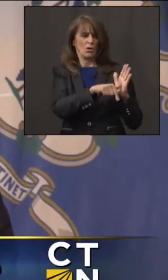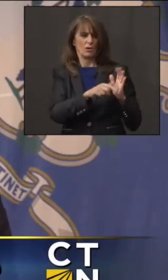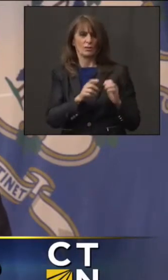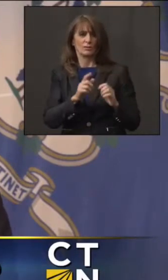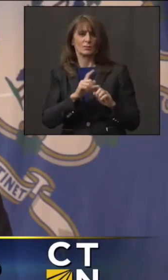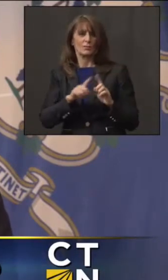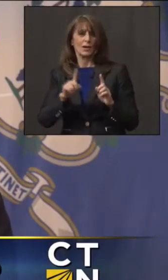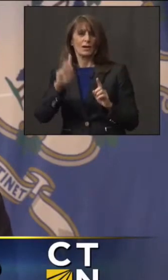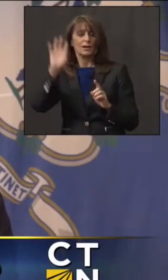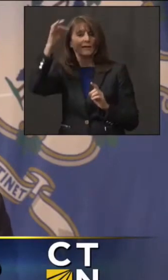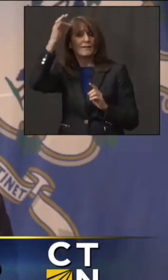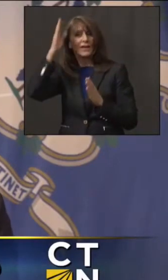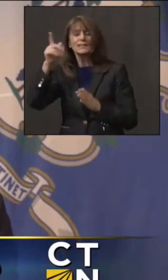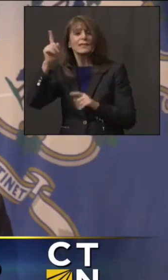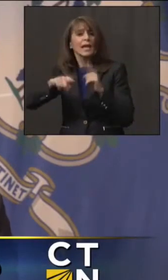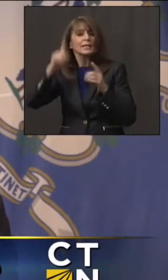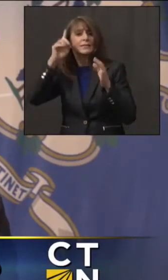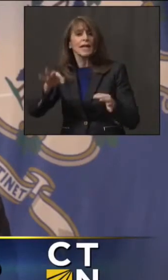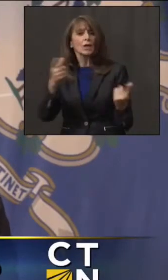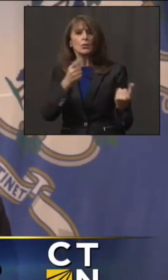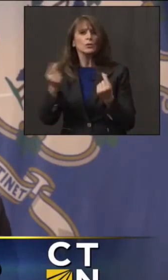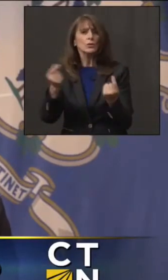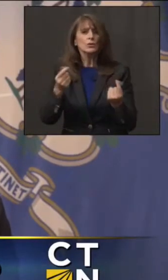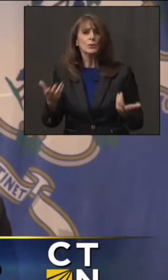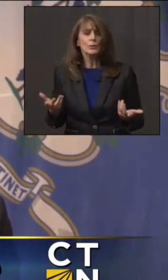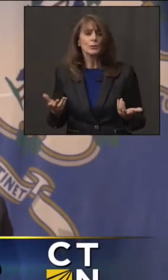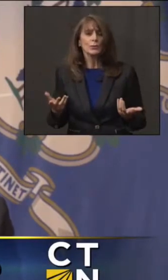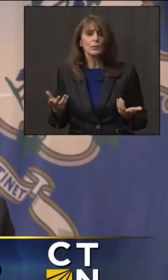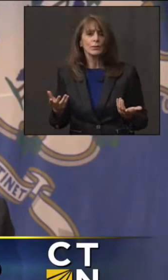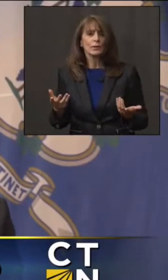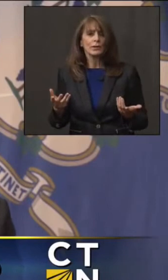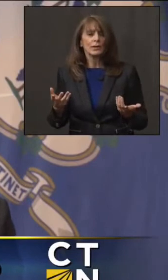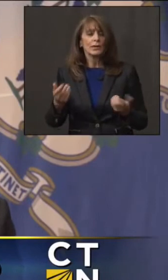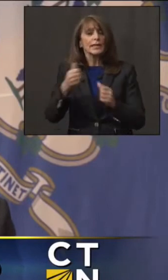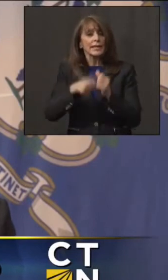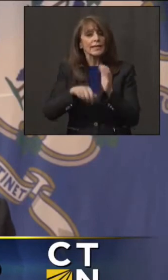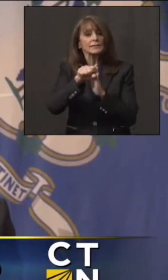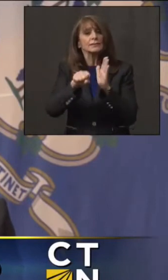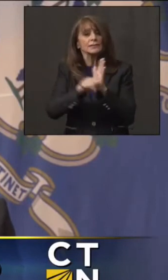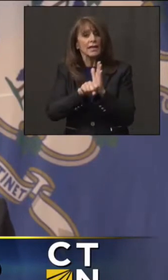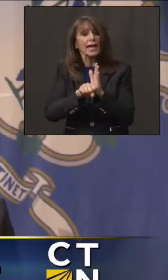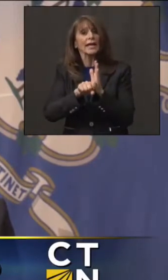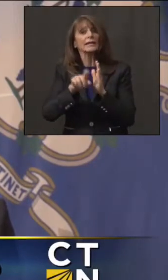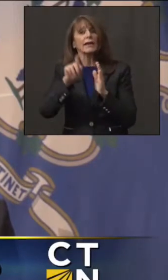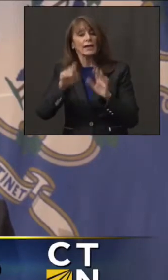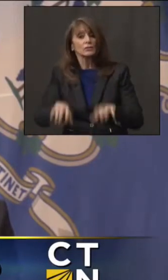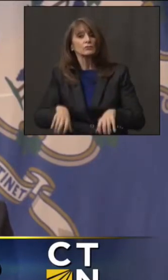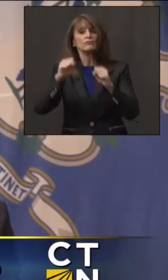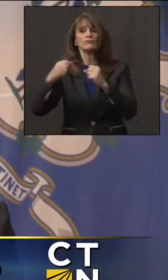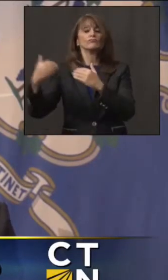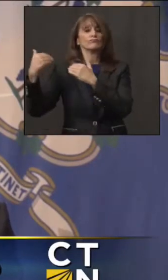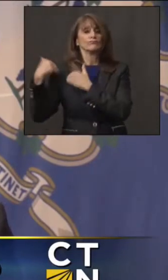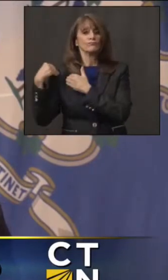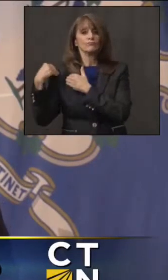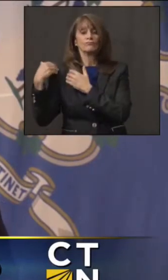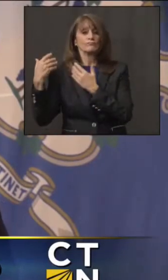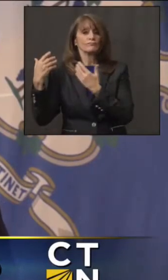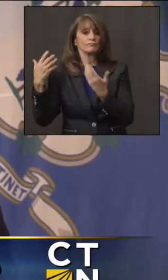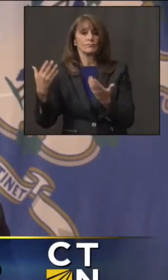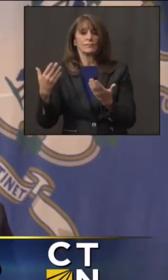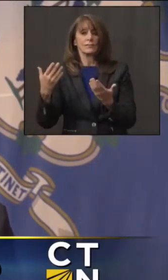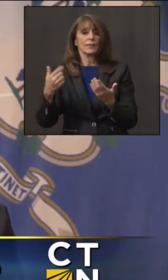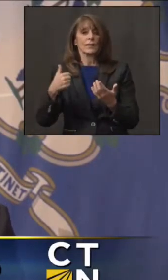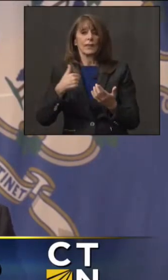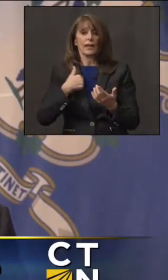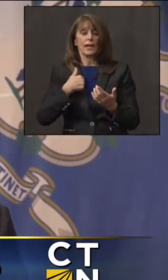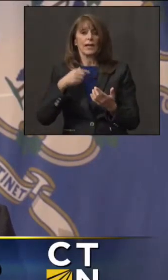the feds just can't make up their mind what to do. So the states are going to have to step up in the meantime. I've got